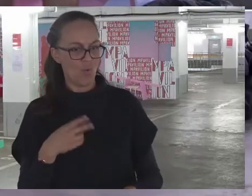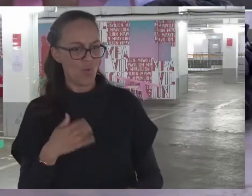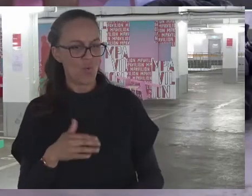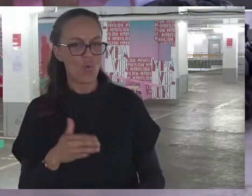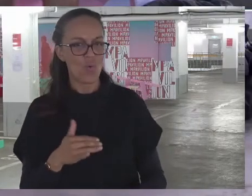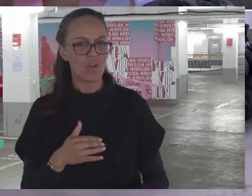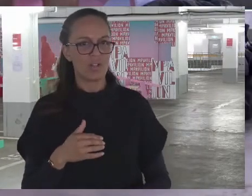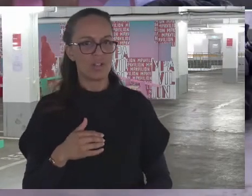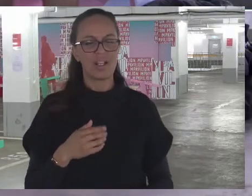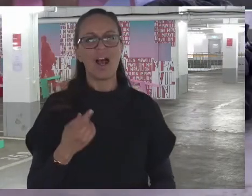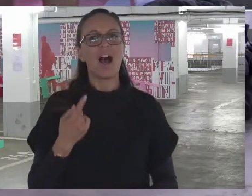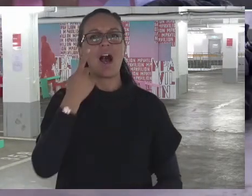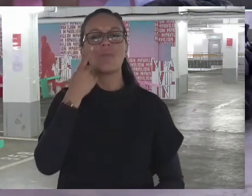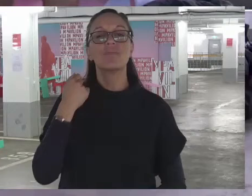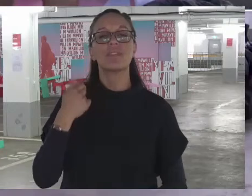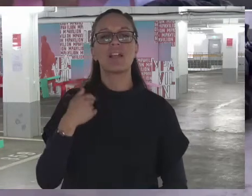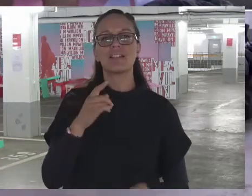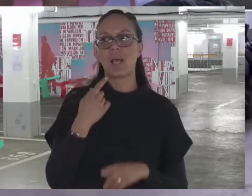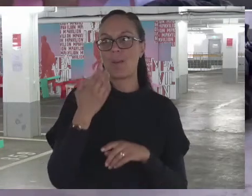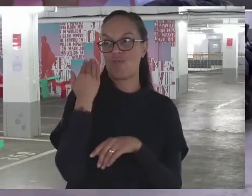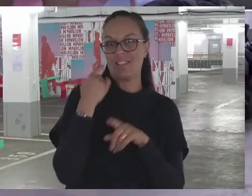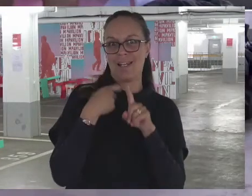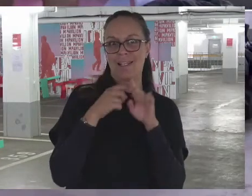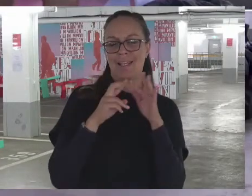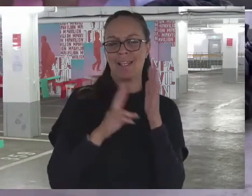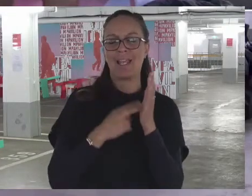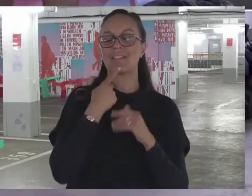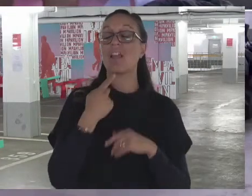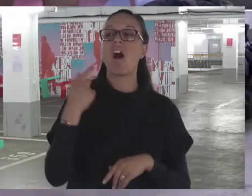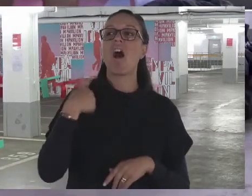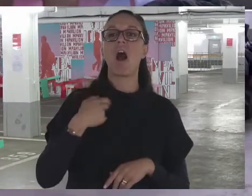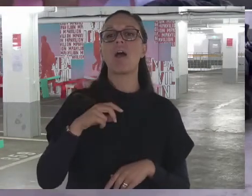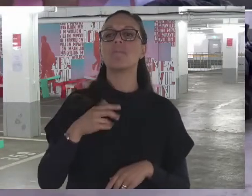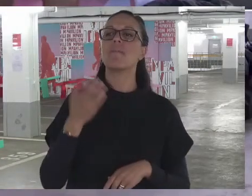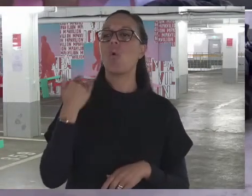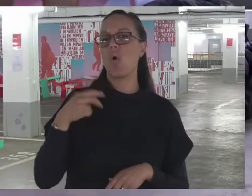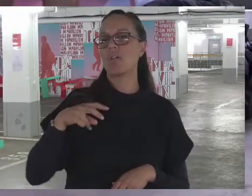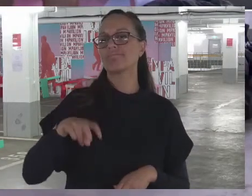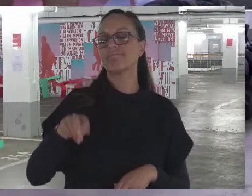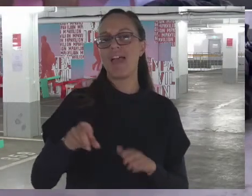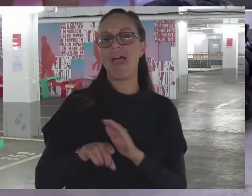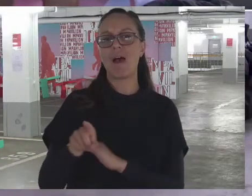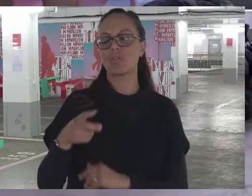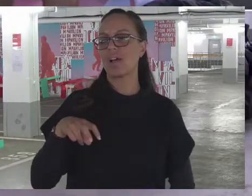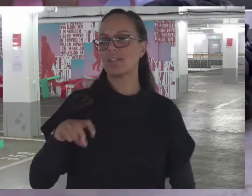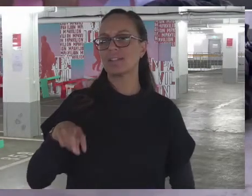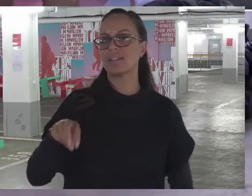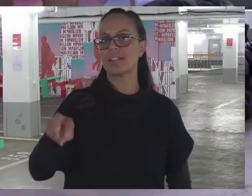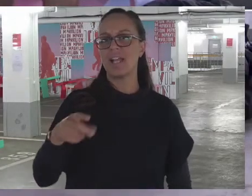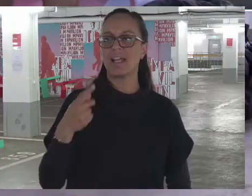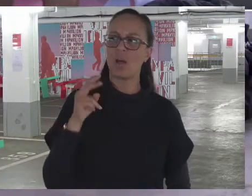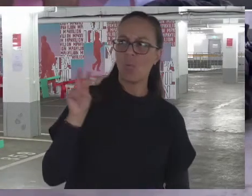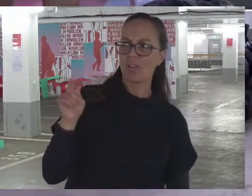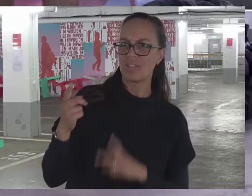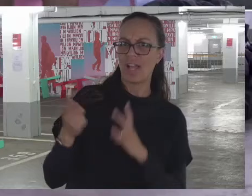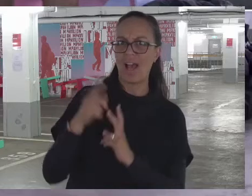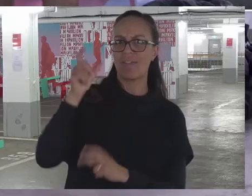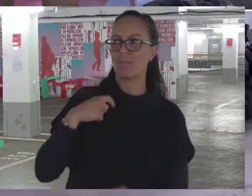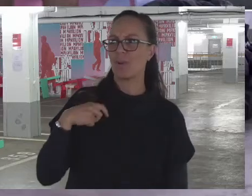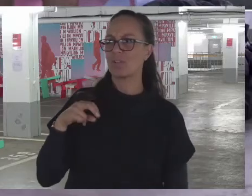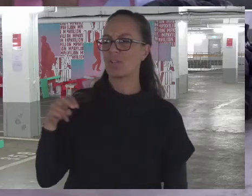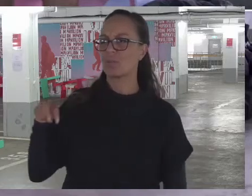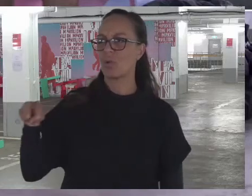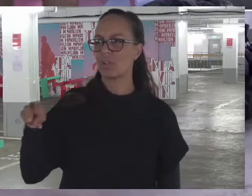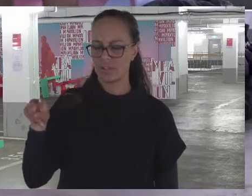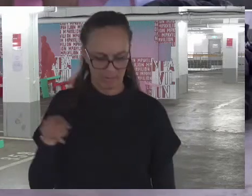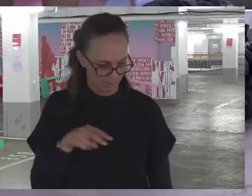like looking at this thing on the ground and looking up and realising that this is where the light comes from. And this fascination with light is what I tend to